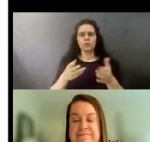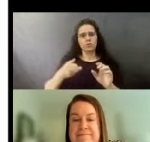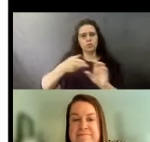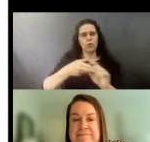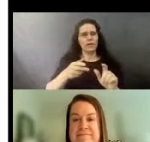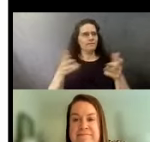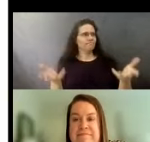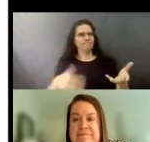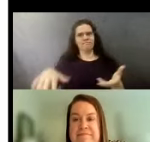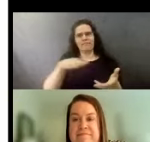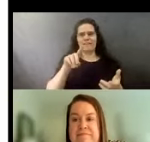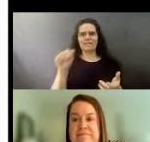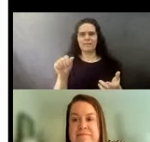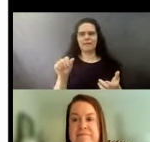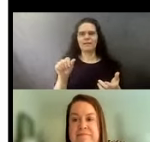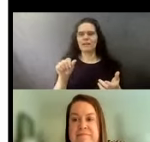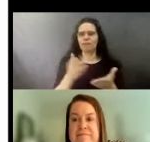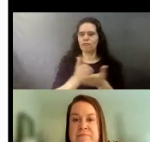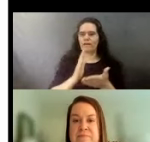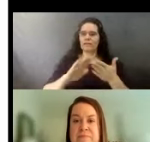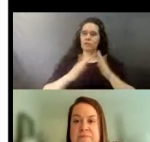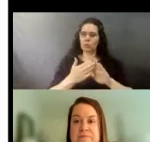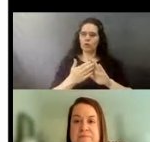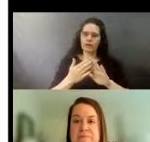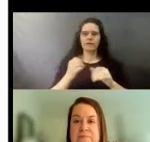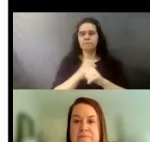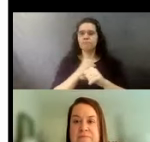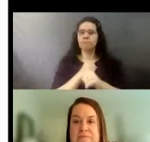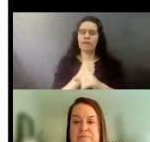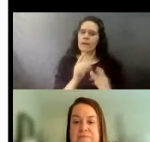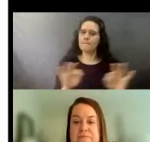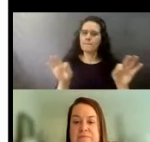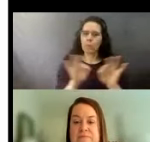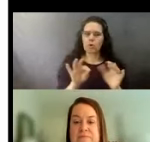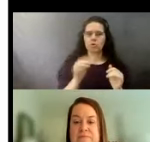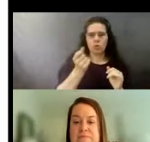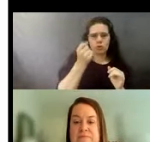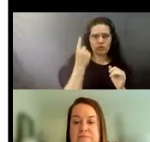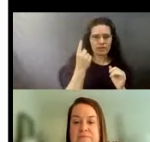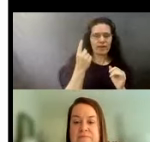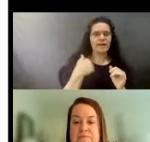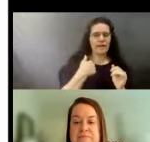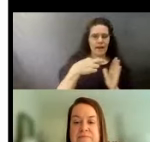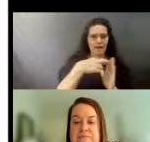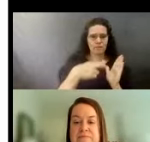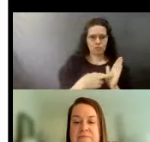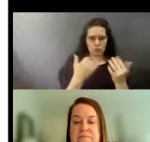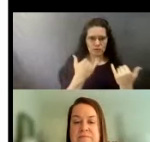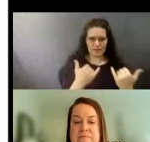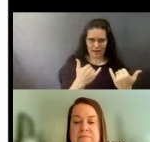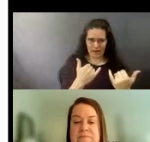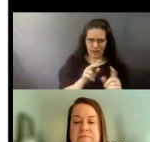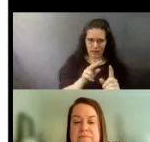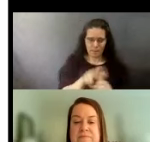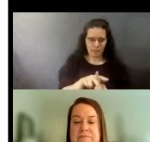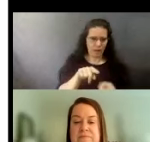very important to understand that the rules that apply now to federal disability rights